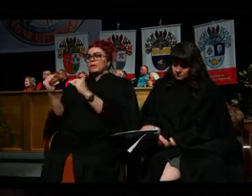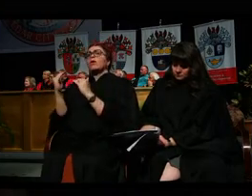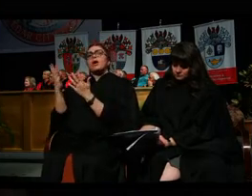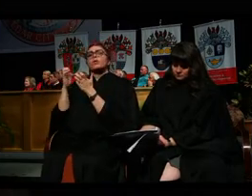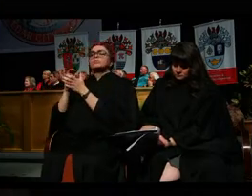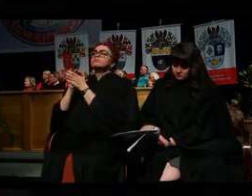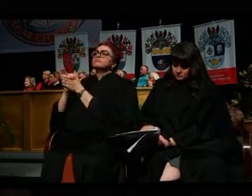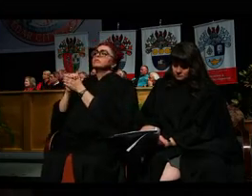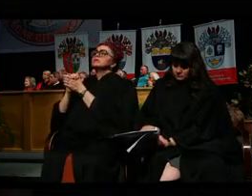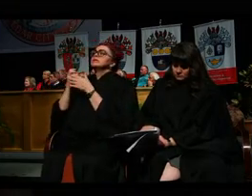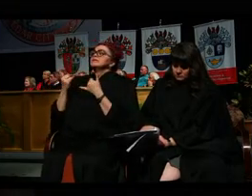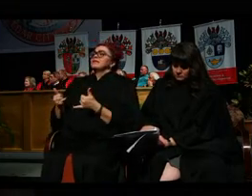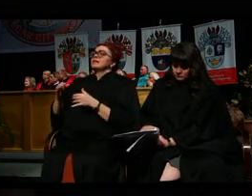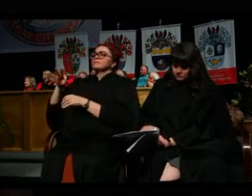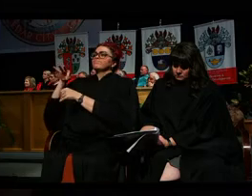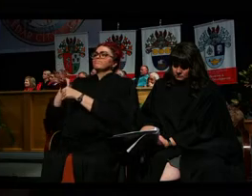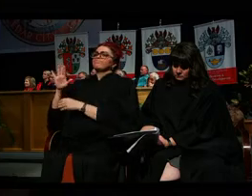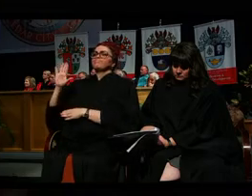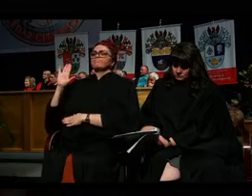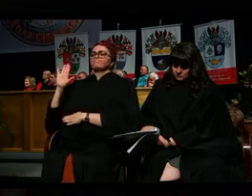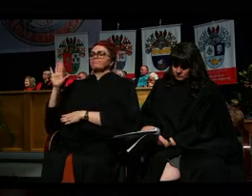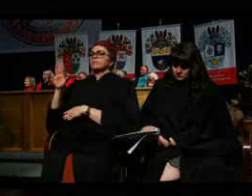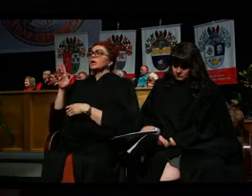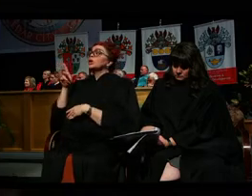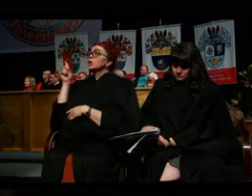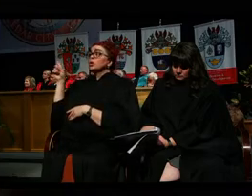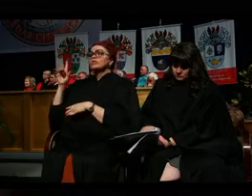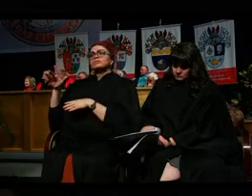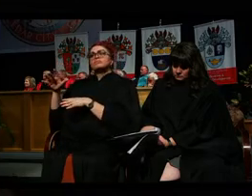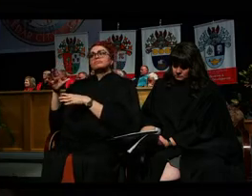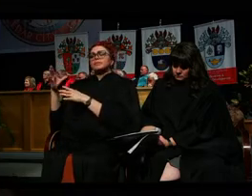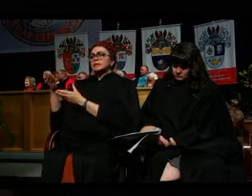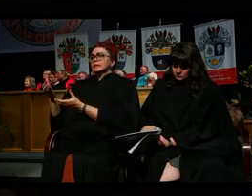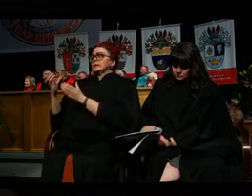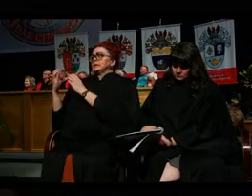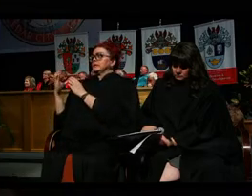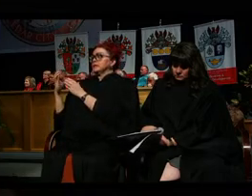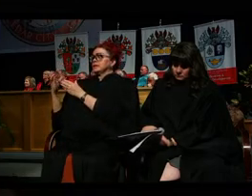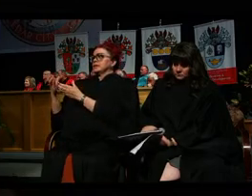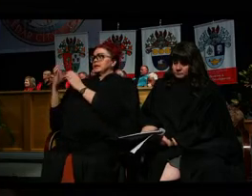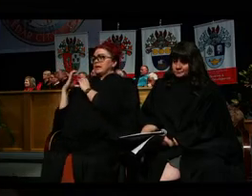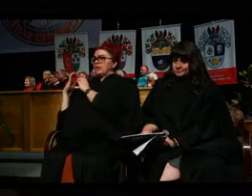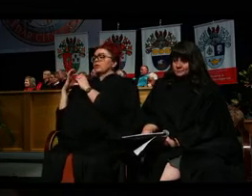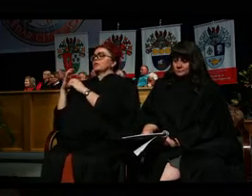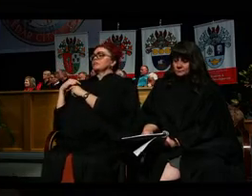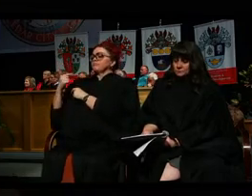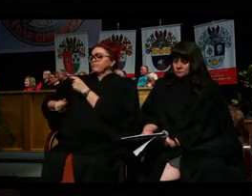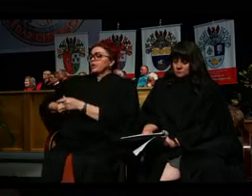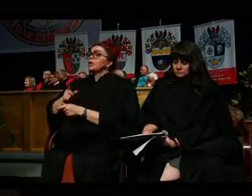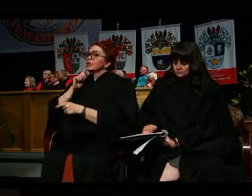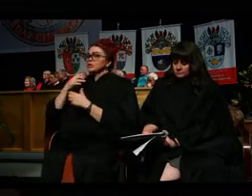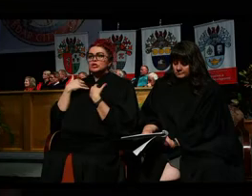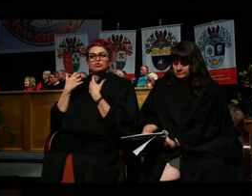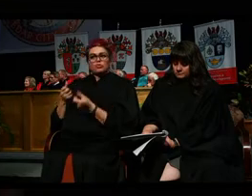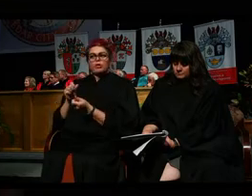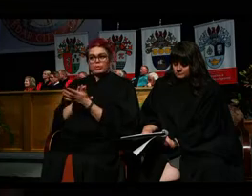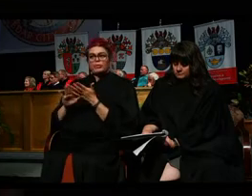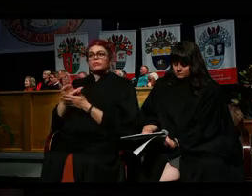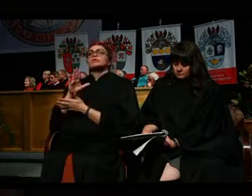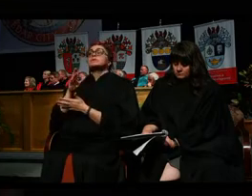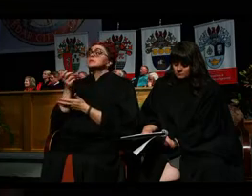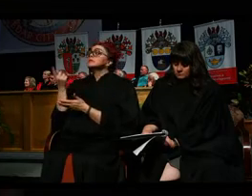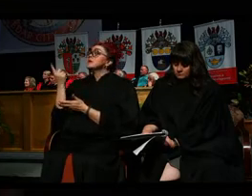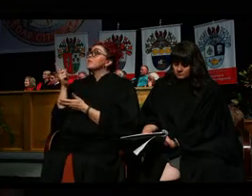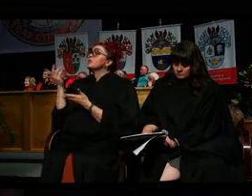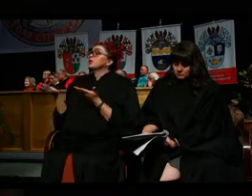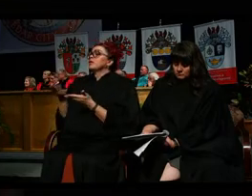inauguration. You've inherited a very strong university from your predecessors, some of who are with us today on the platform. You've